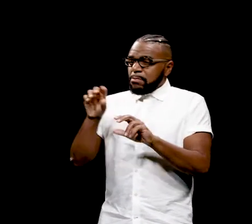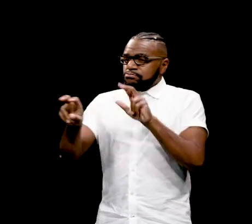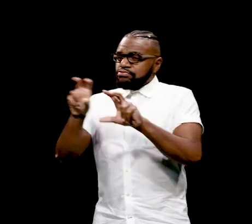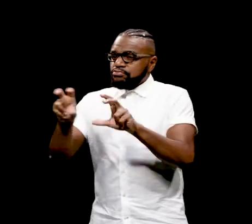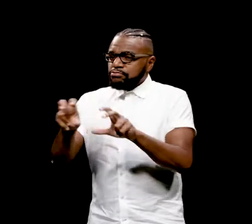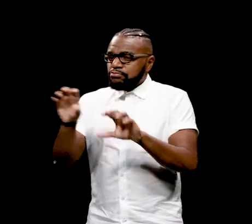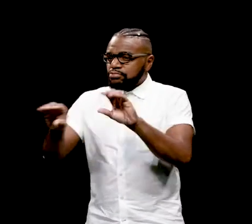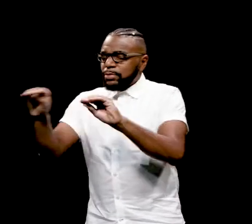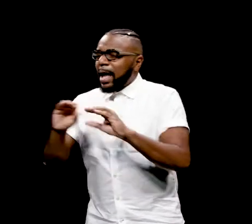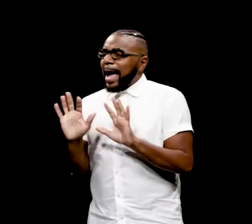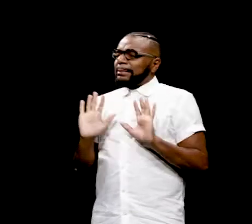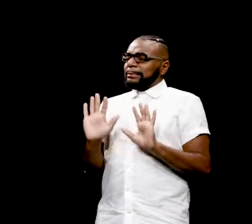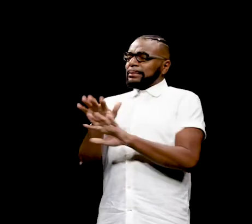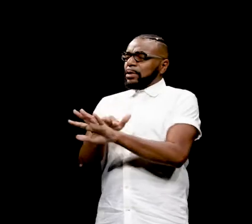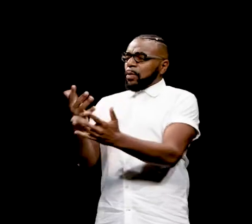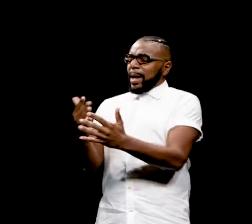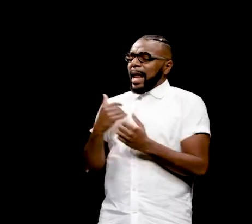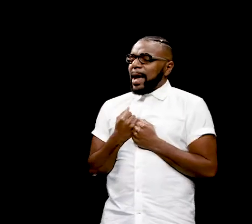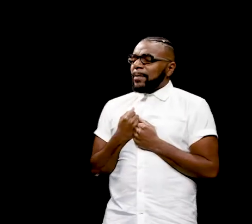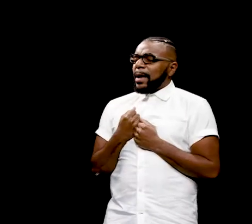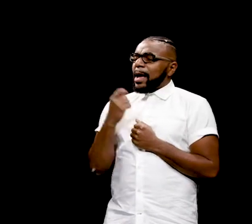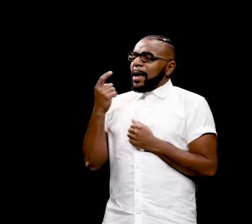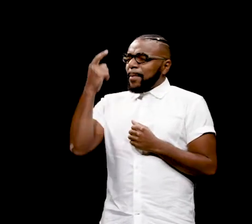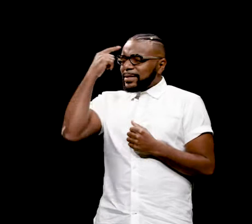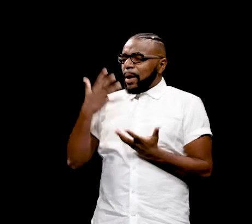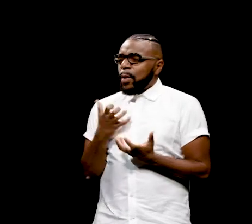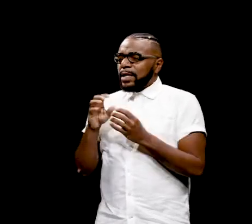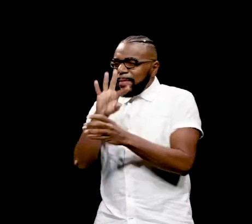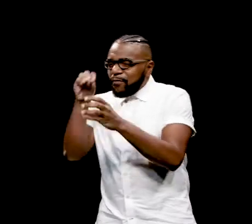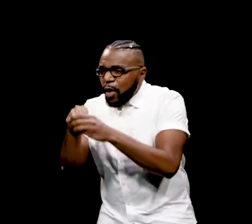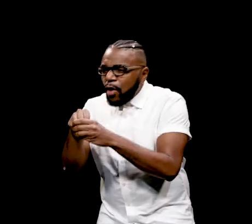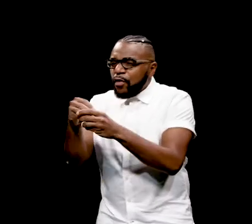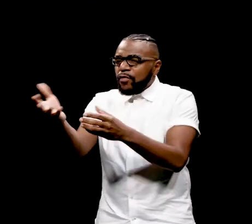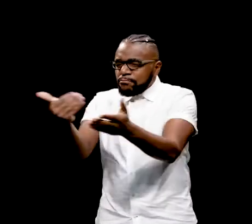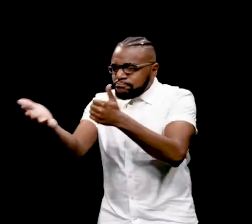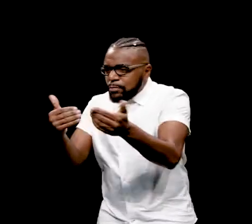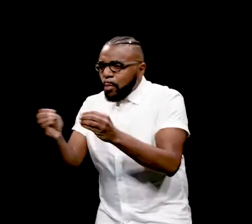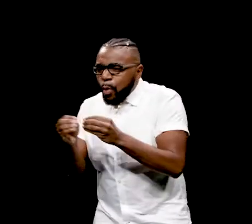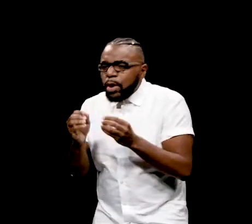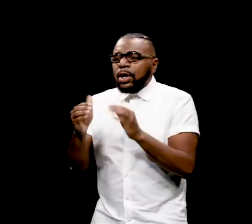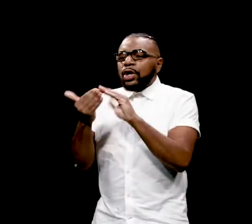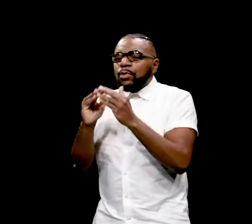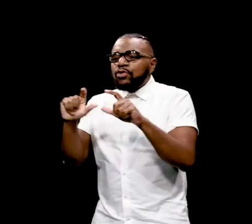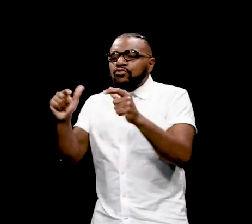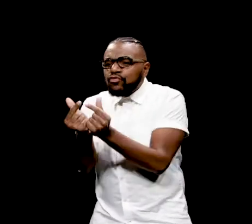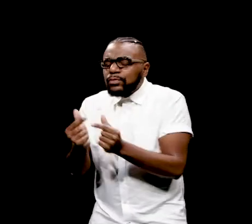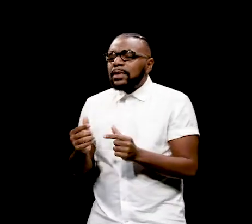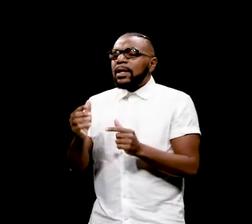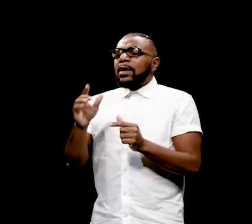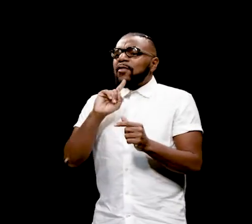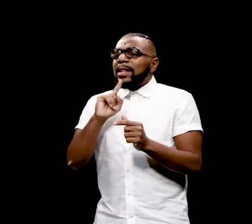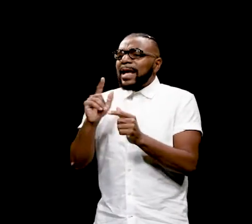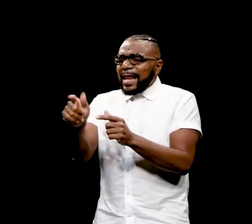reason I slowed it down was I wanted to engage community groups, including organizations that represent the Black